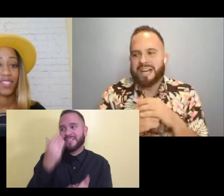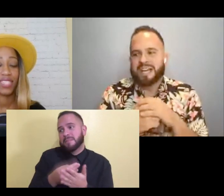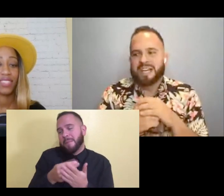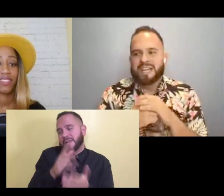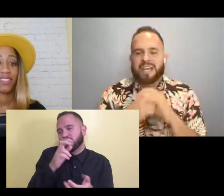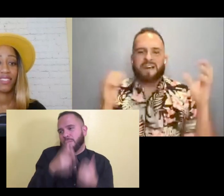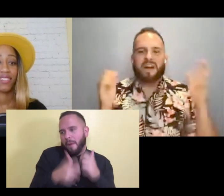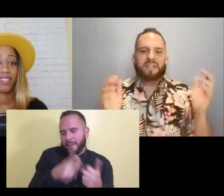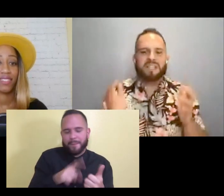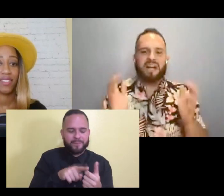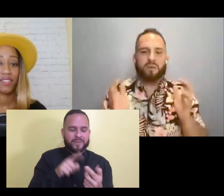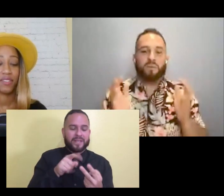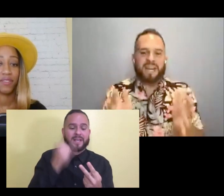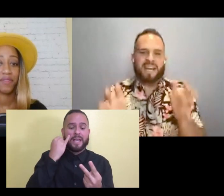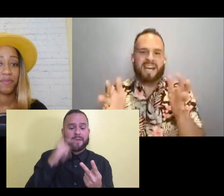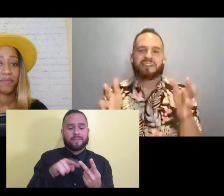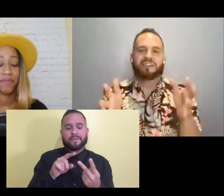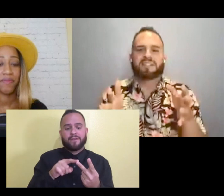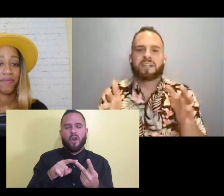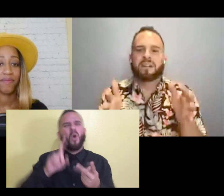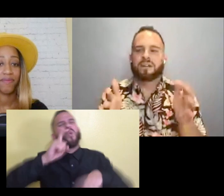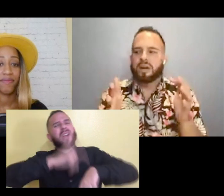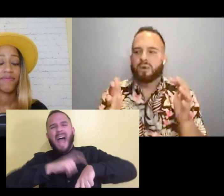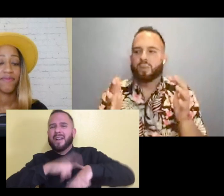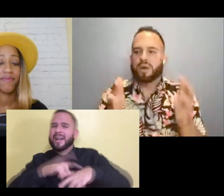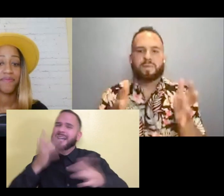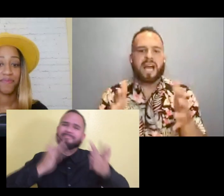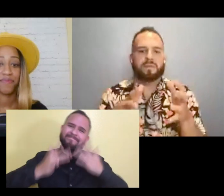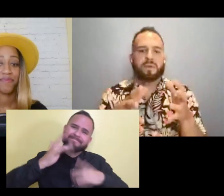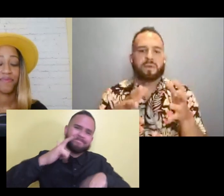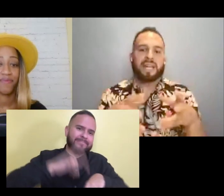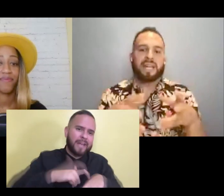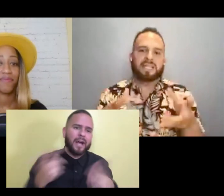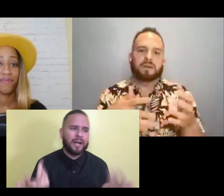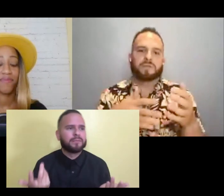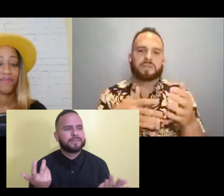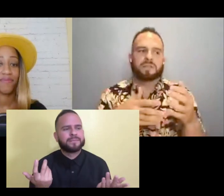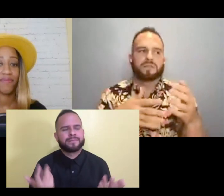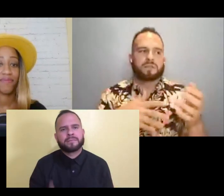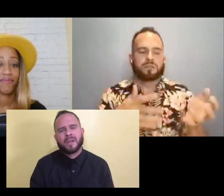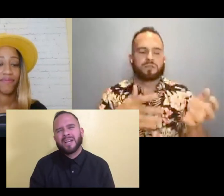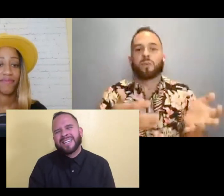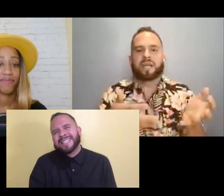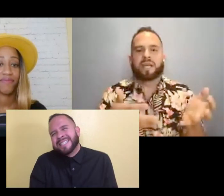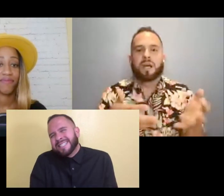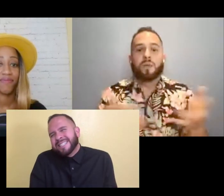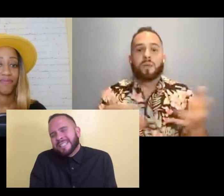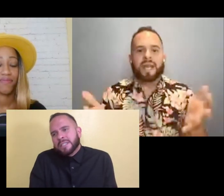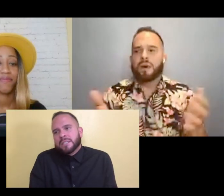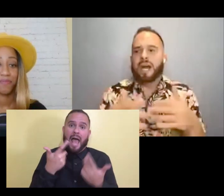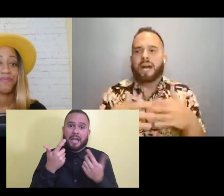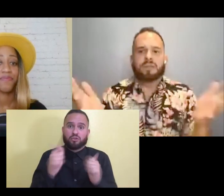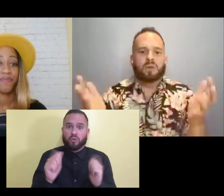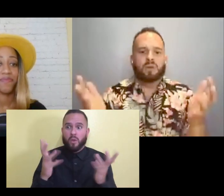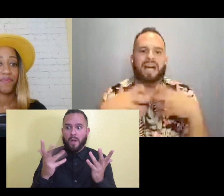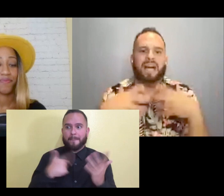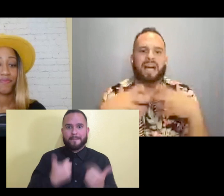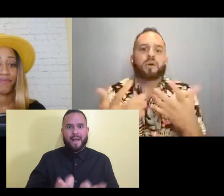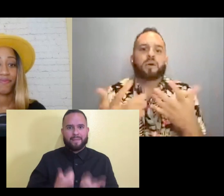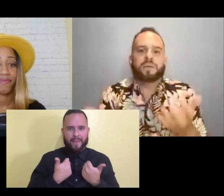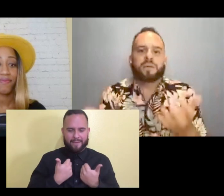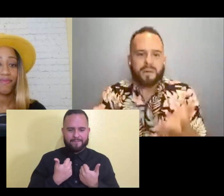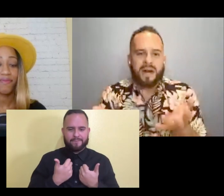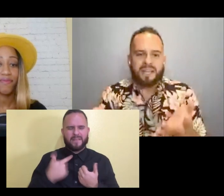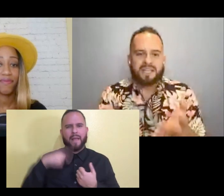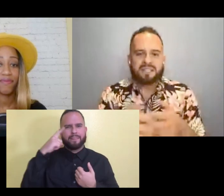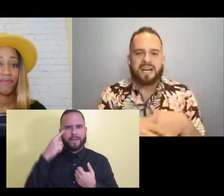by, if I were to die right now, would I be happy with the last thing I was doing? Right now, absolutely. I chose to be